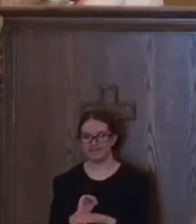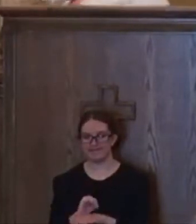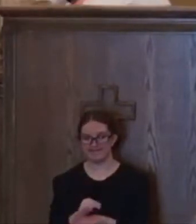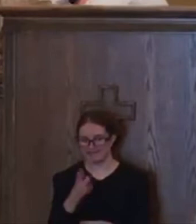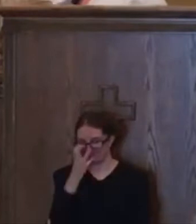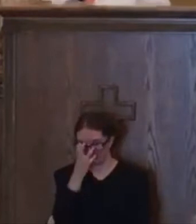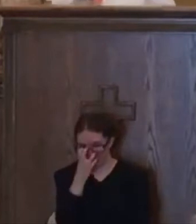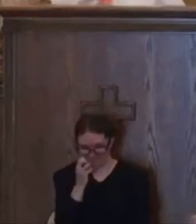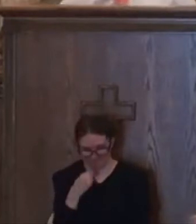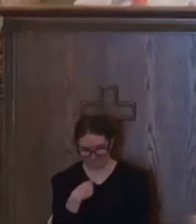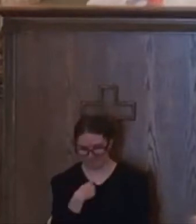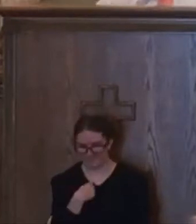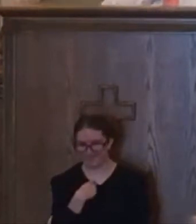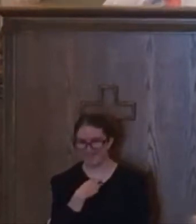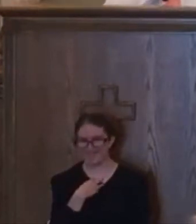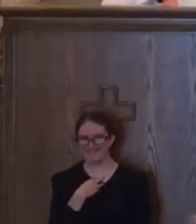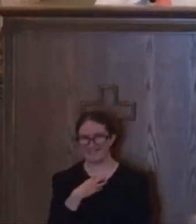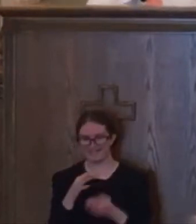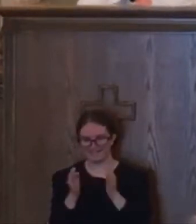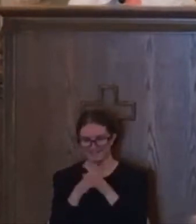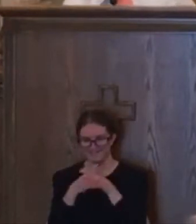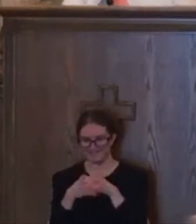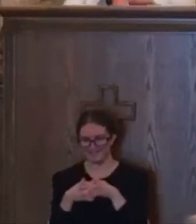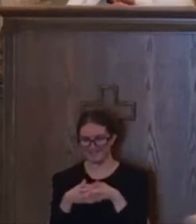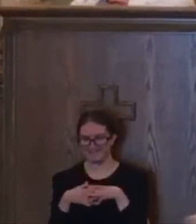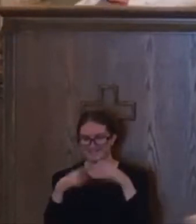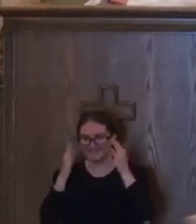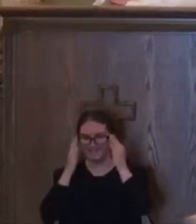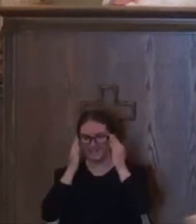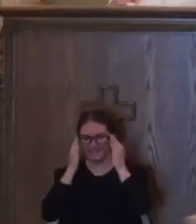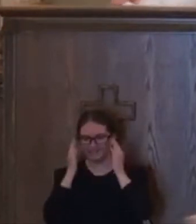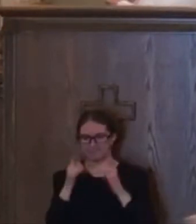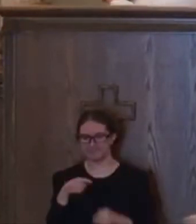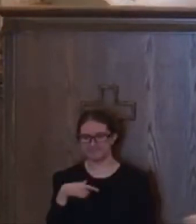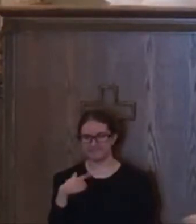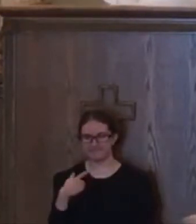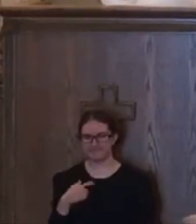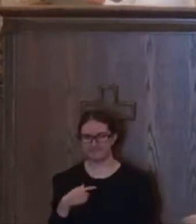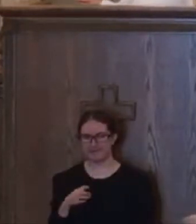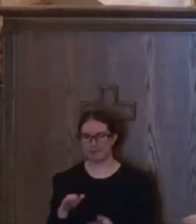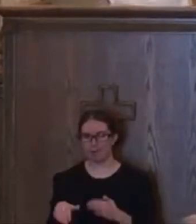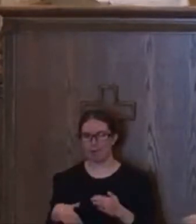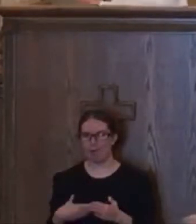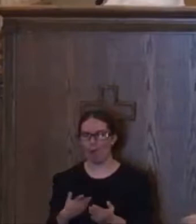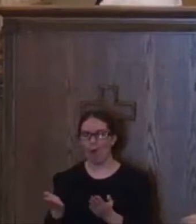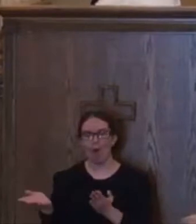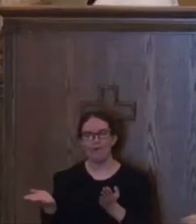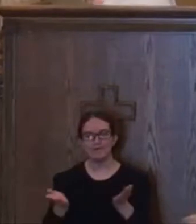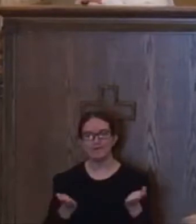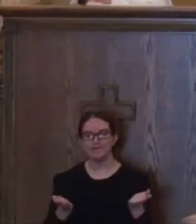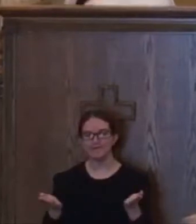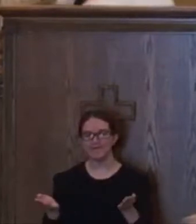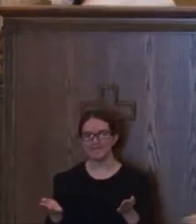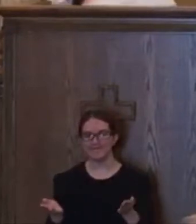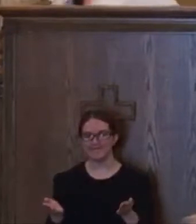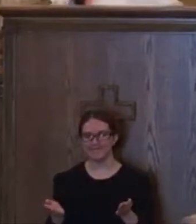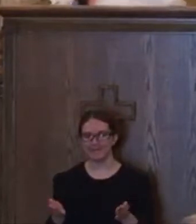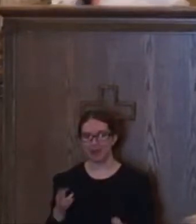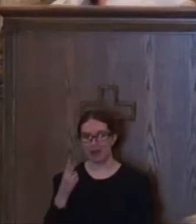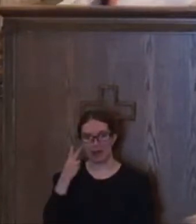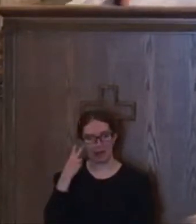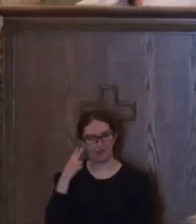get mad at me for this. But I'm telling you, that whole service, I didn't even